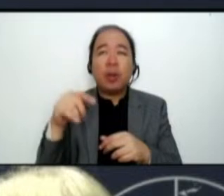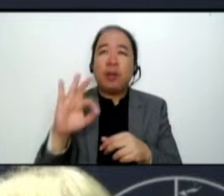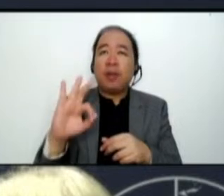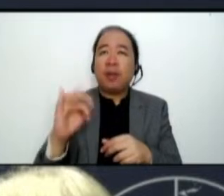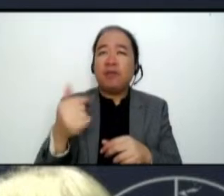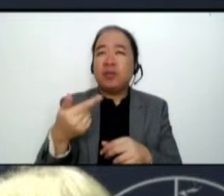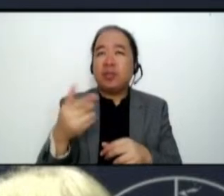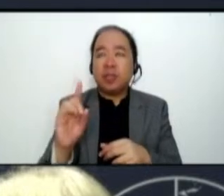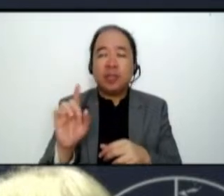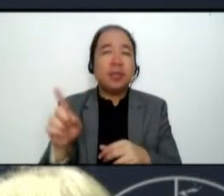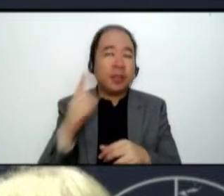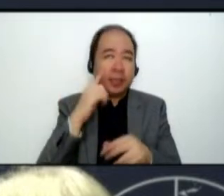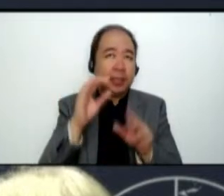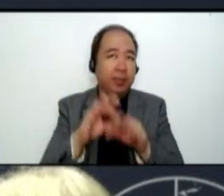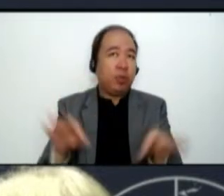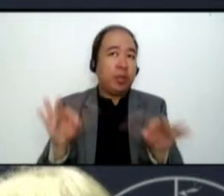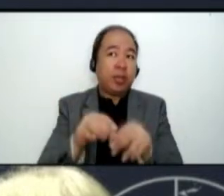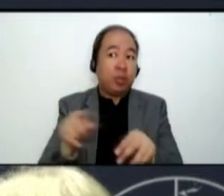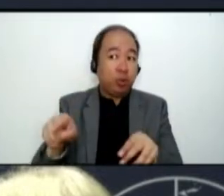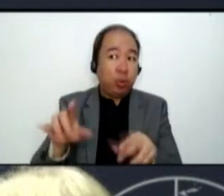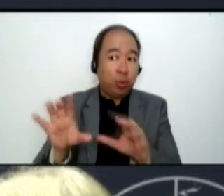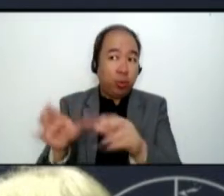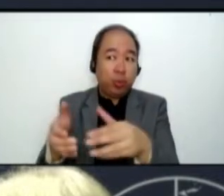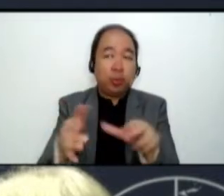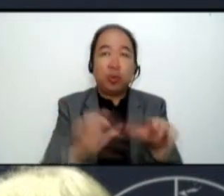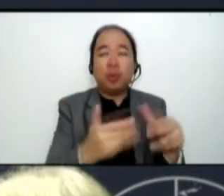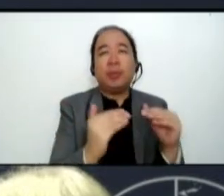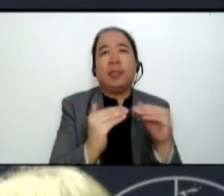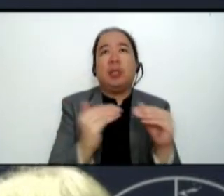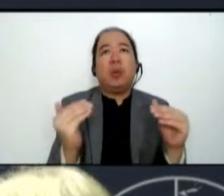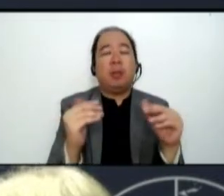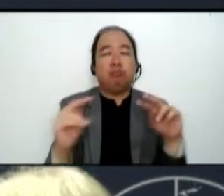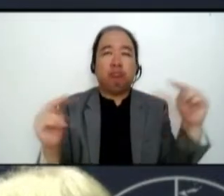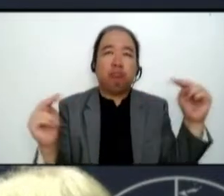groups have a voice, an equal voice that belongs to the